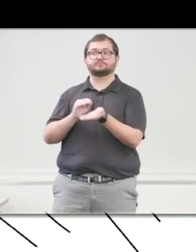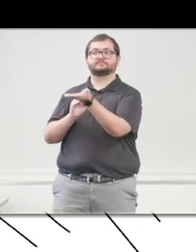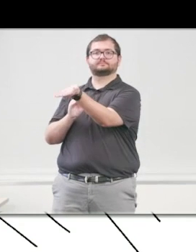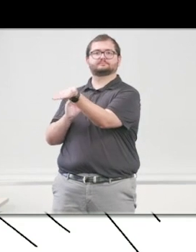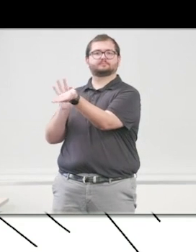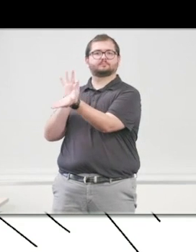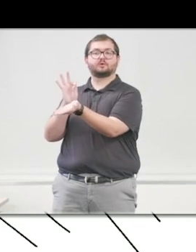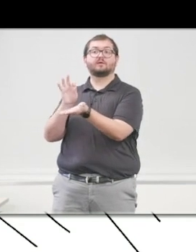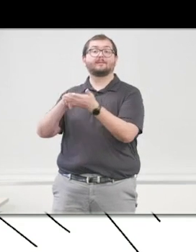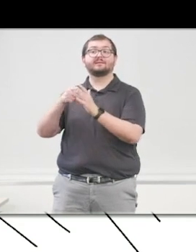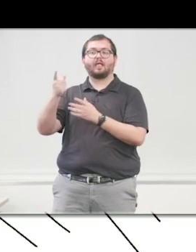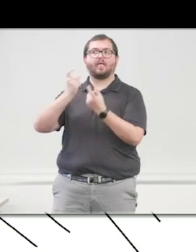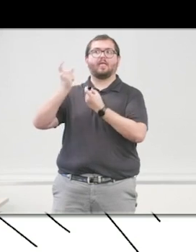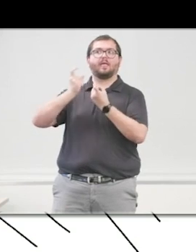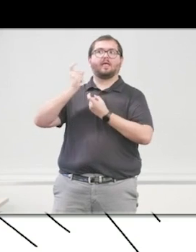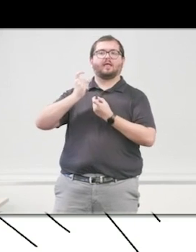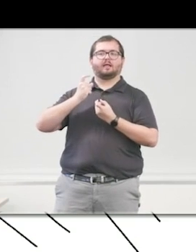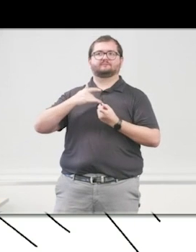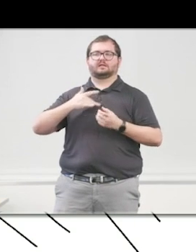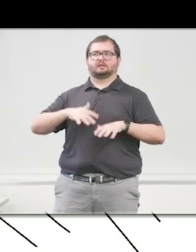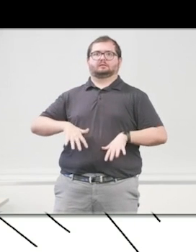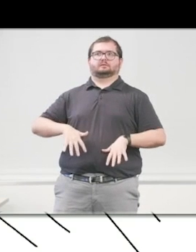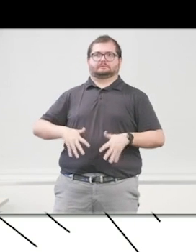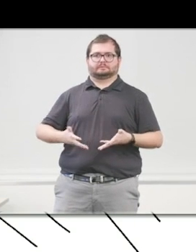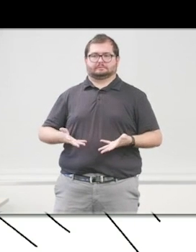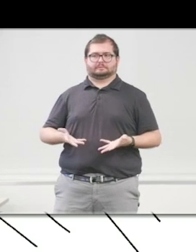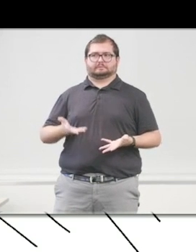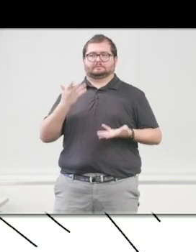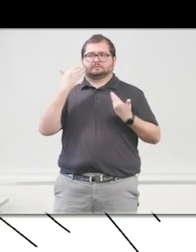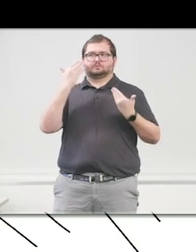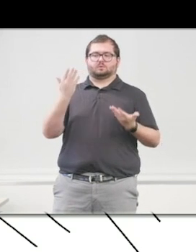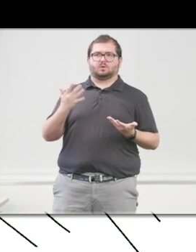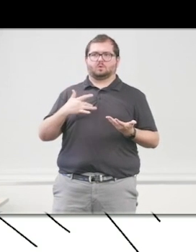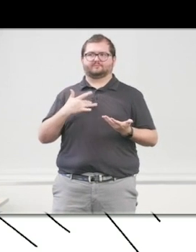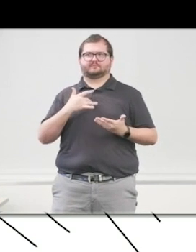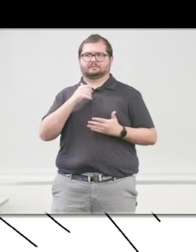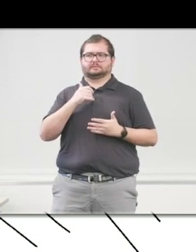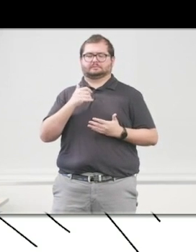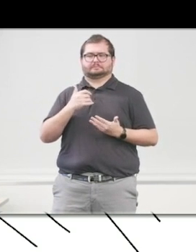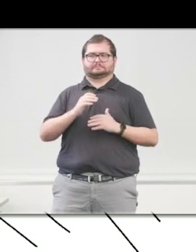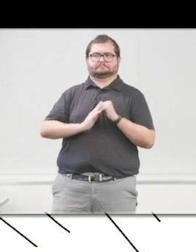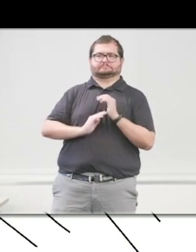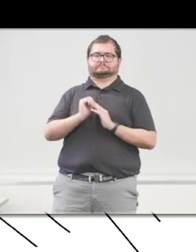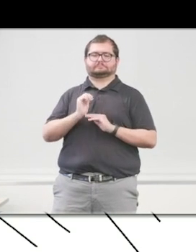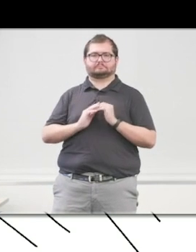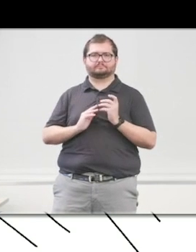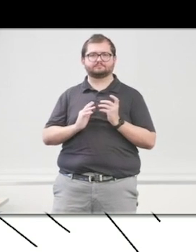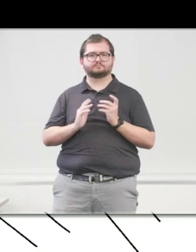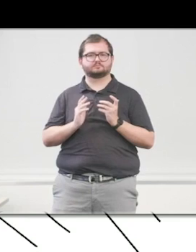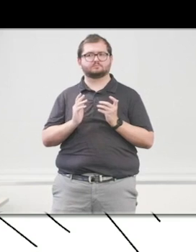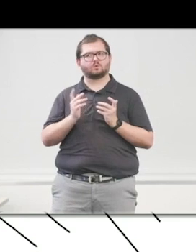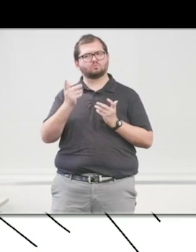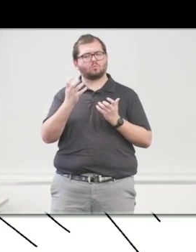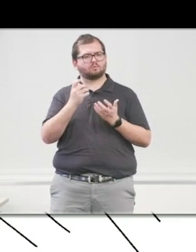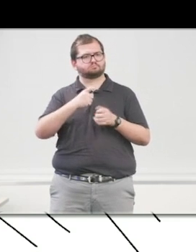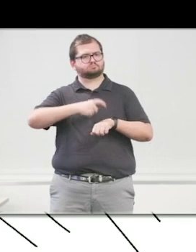keeps them from asking questions that might put you in a vulnerable situation or where you feel uncomfortable. So they're obviously looking for timeliness